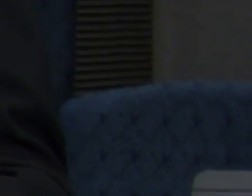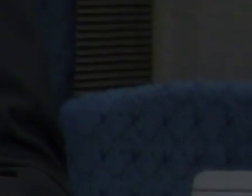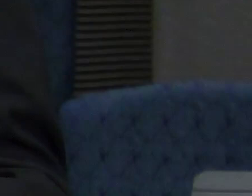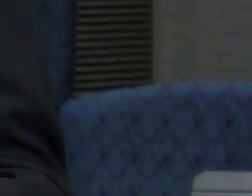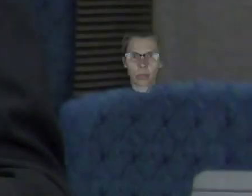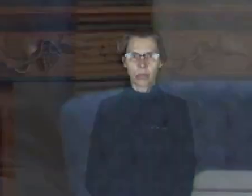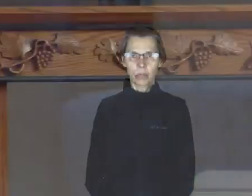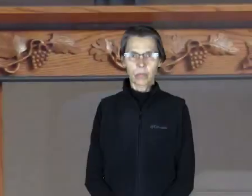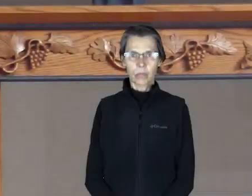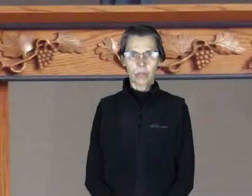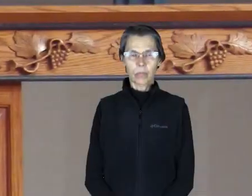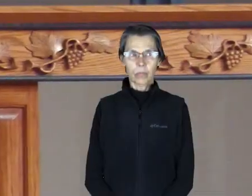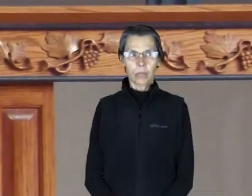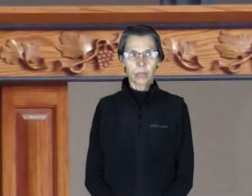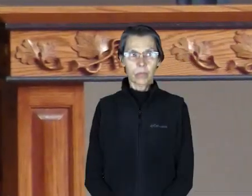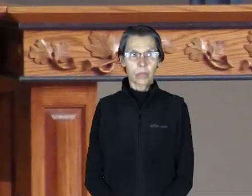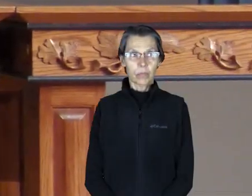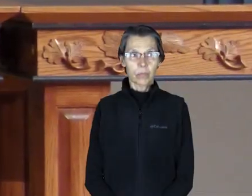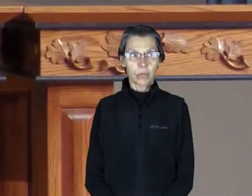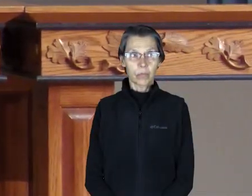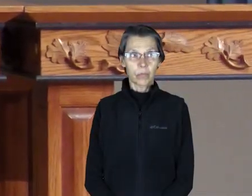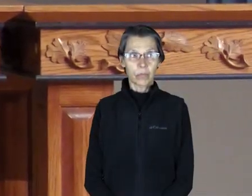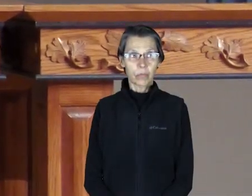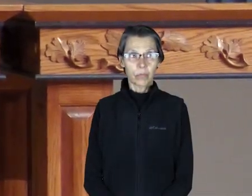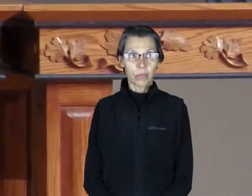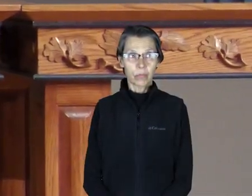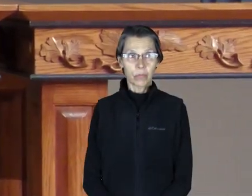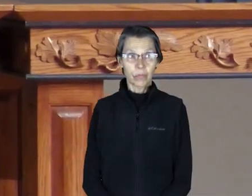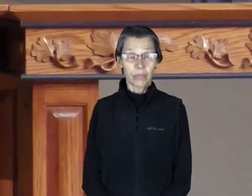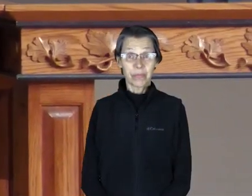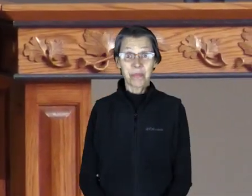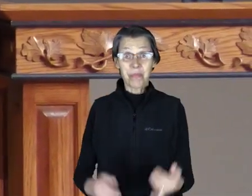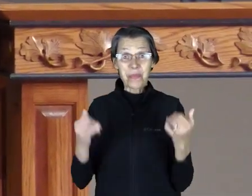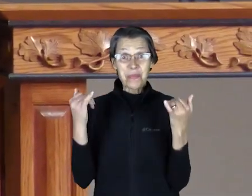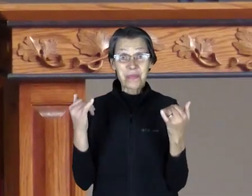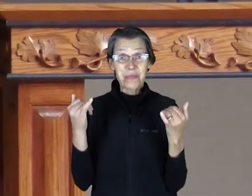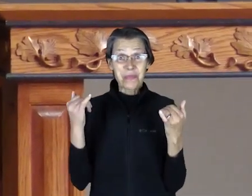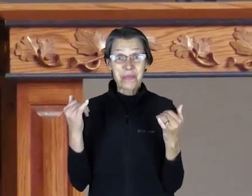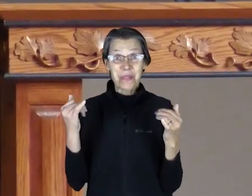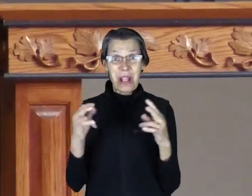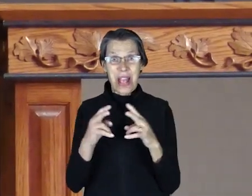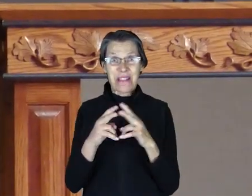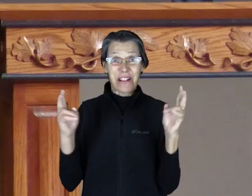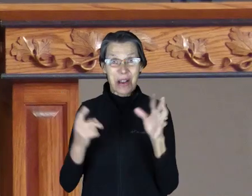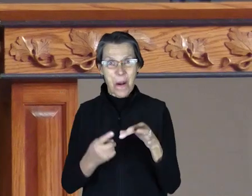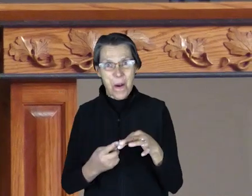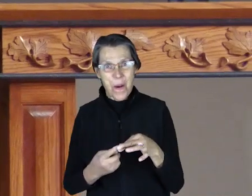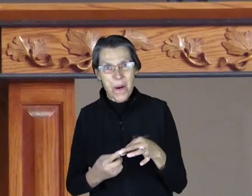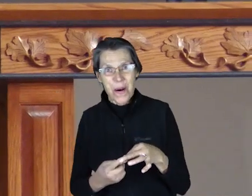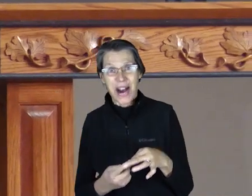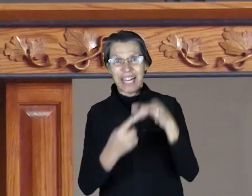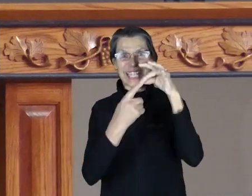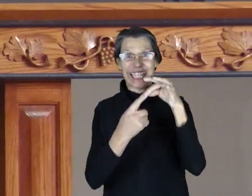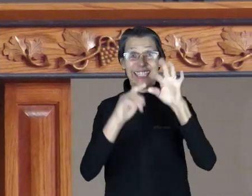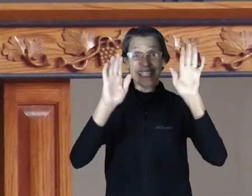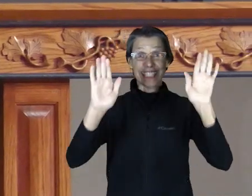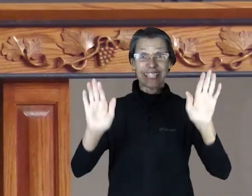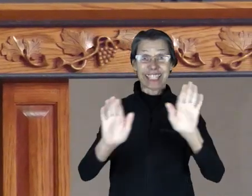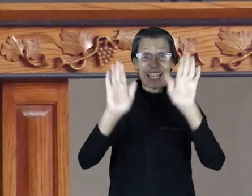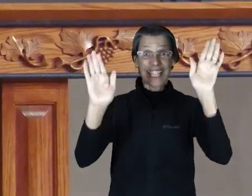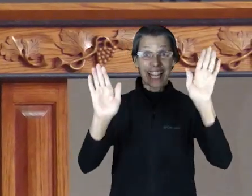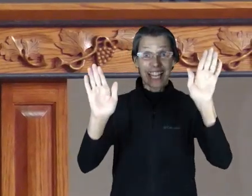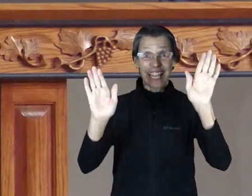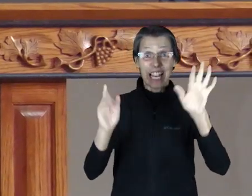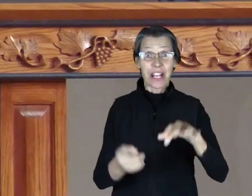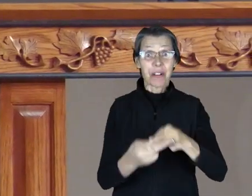light. This is a very, very, very special Sunday, most particularly for our third